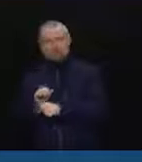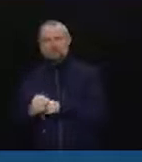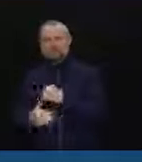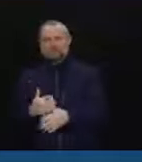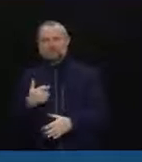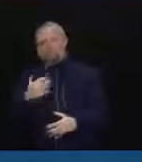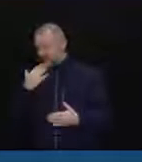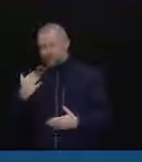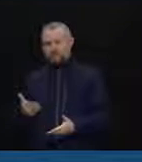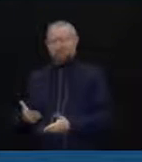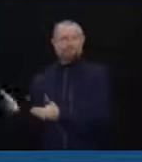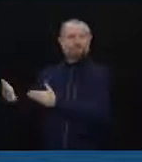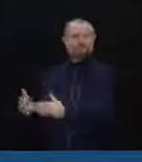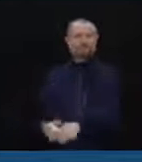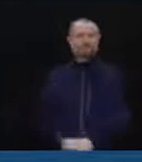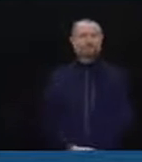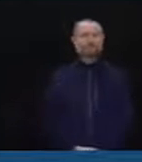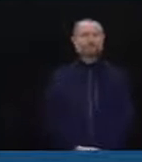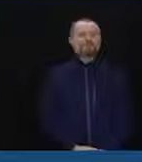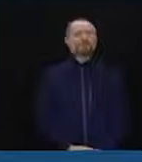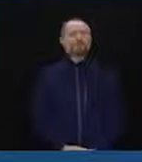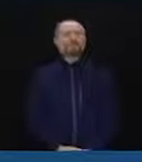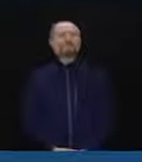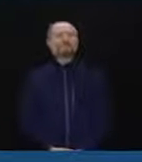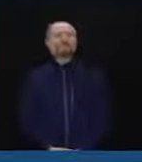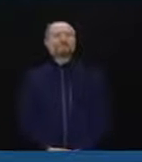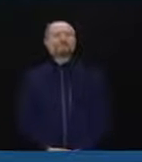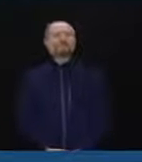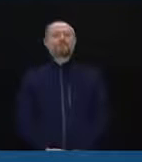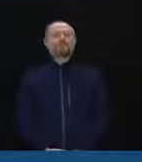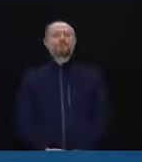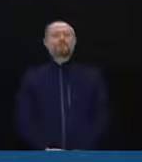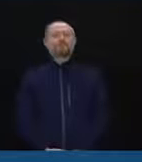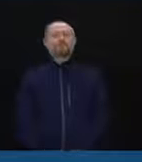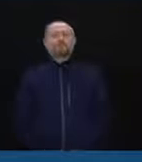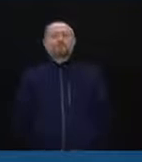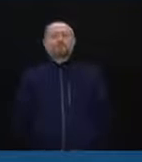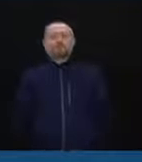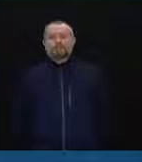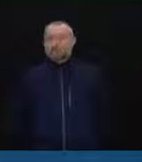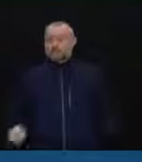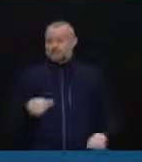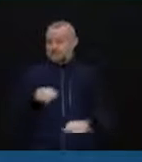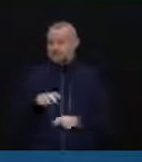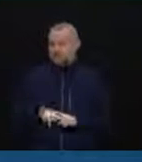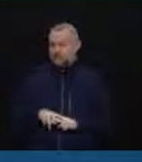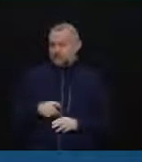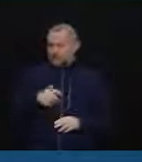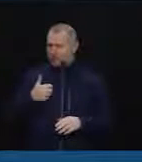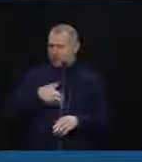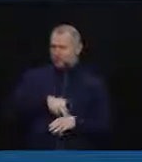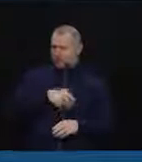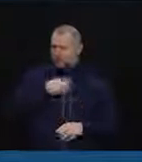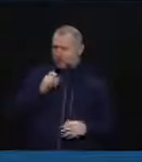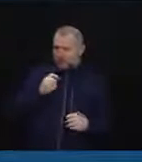Thank you. Should I speak from here or from the podium? Wherever you like. It's fine? Okay. All right. Thank you. Thank you very much